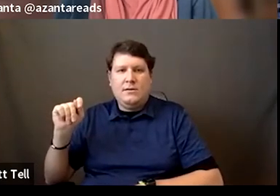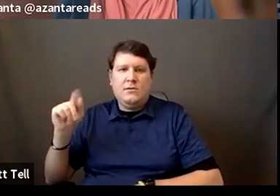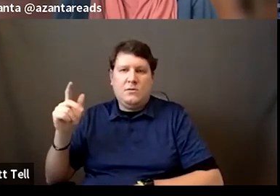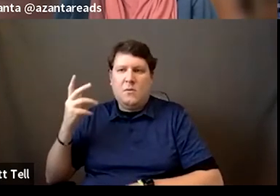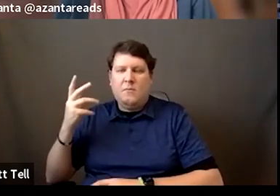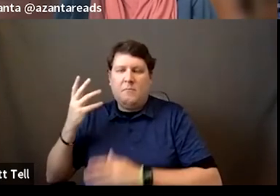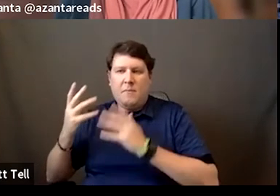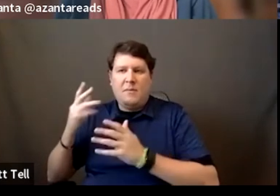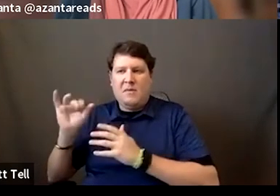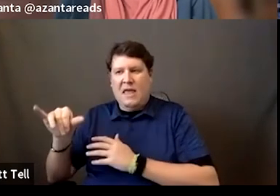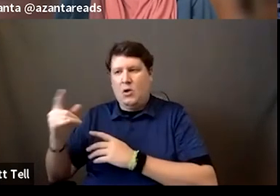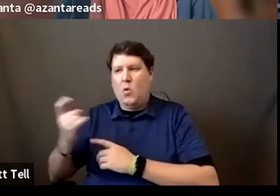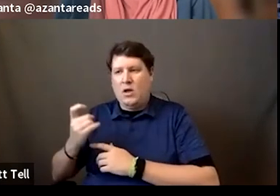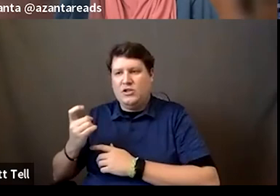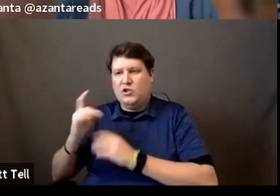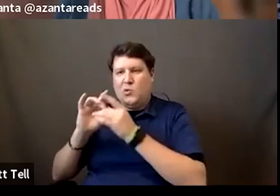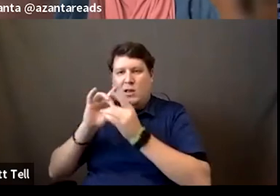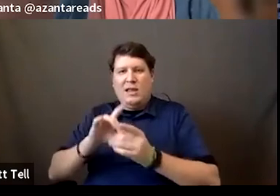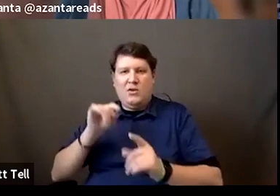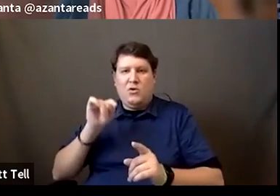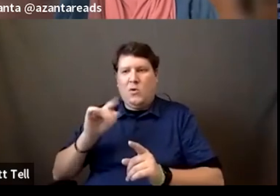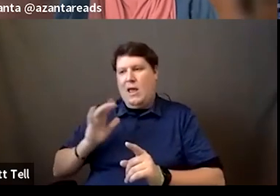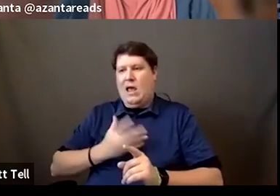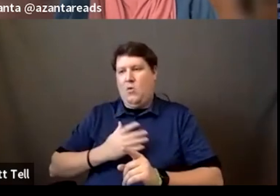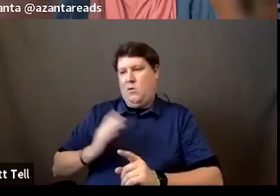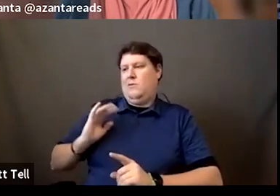that, but anyone want to jump in and